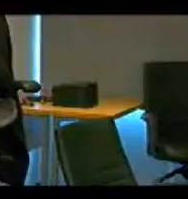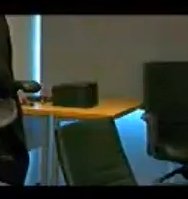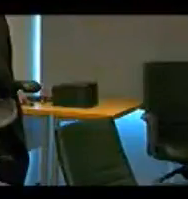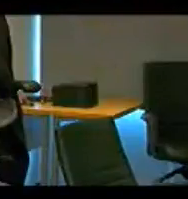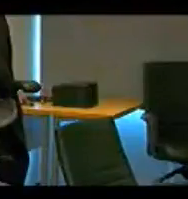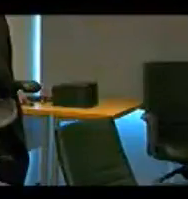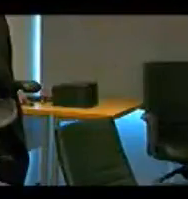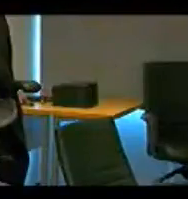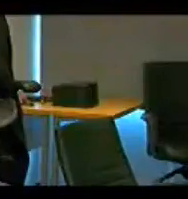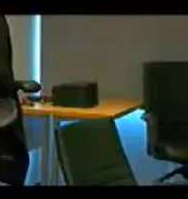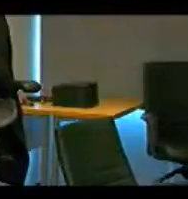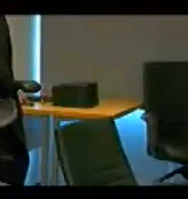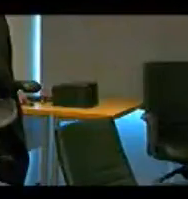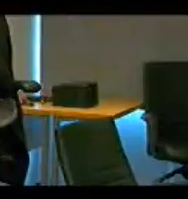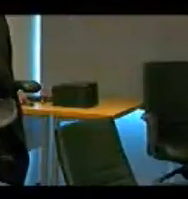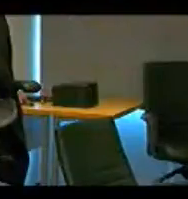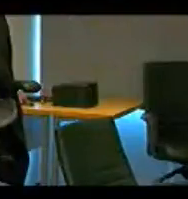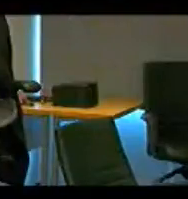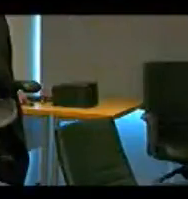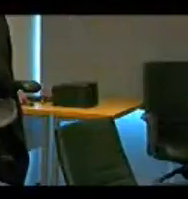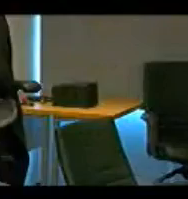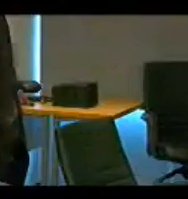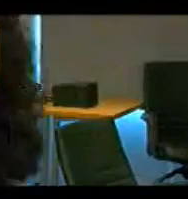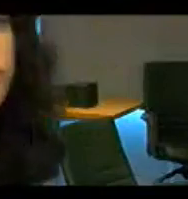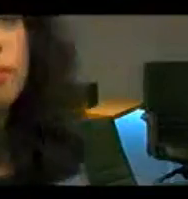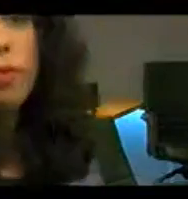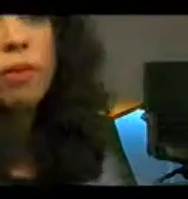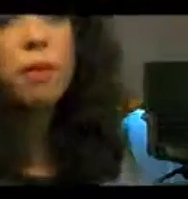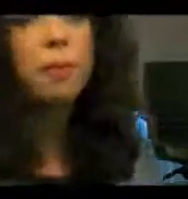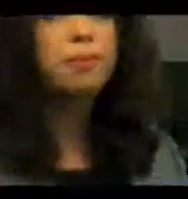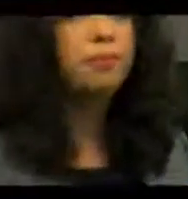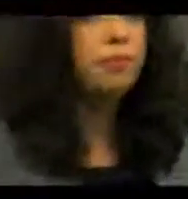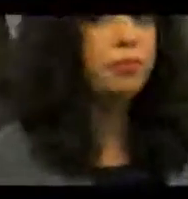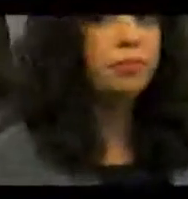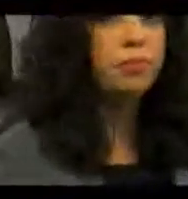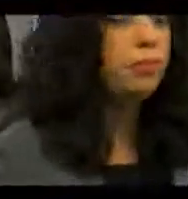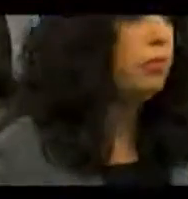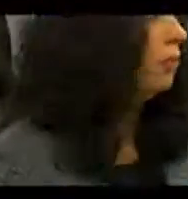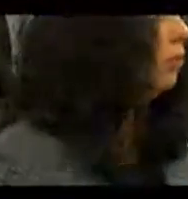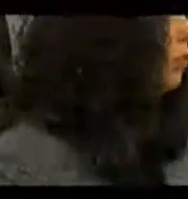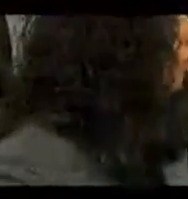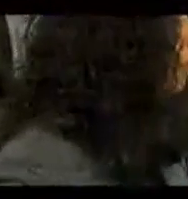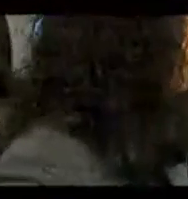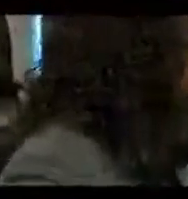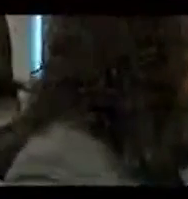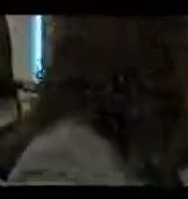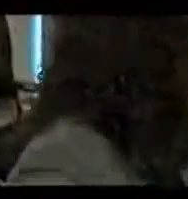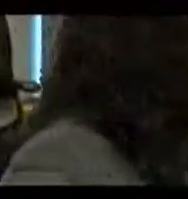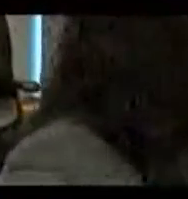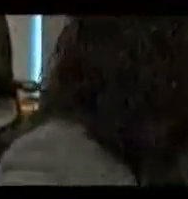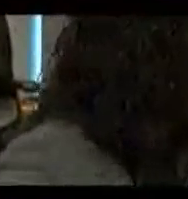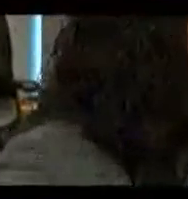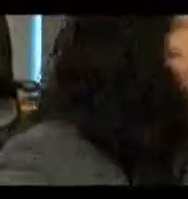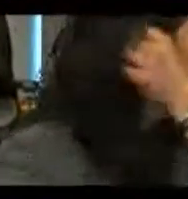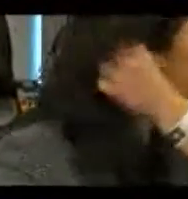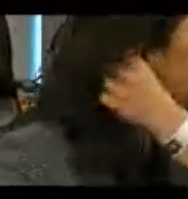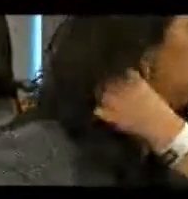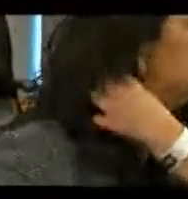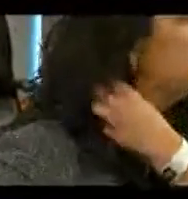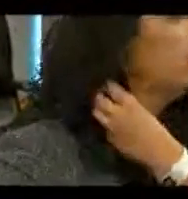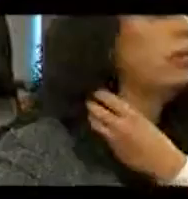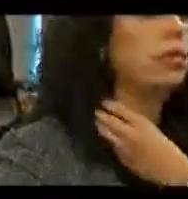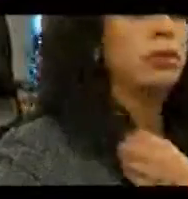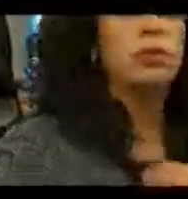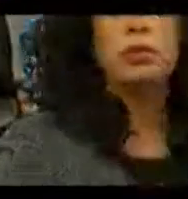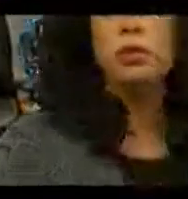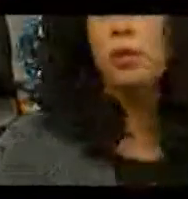because it does have some parts that are really more your jurisdiction than mine. And so you can probably make it better for me. So